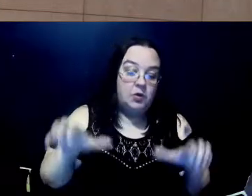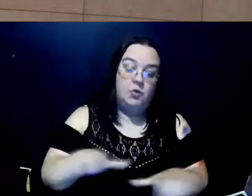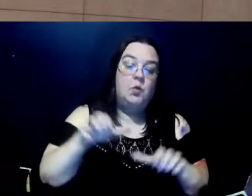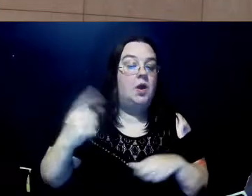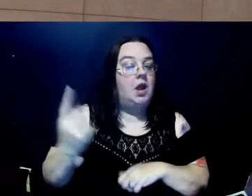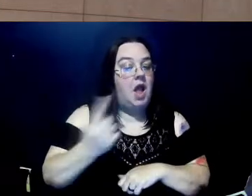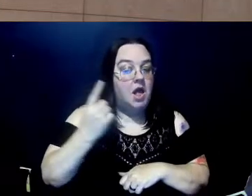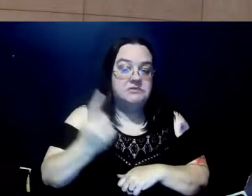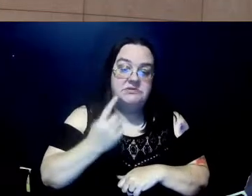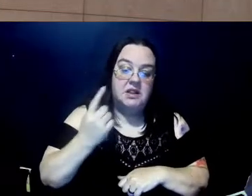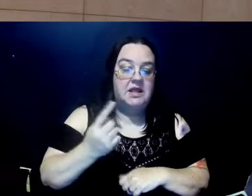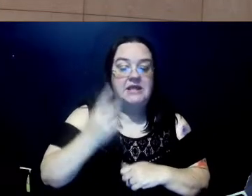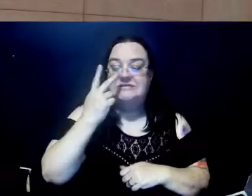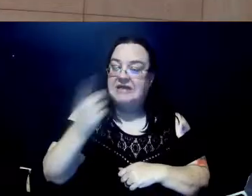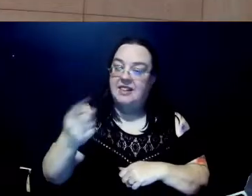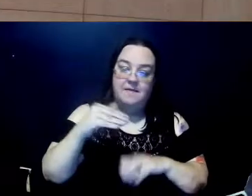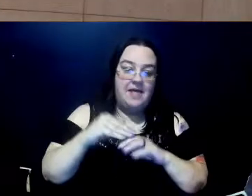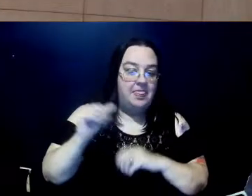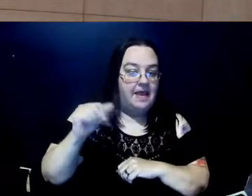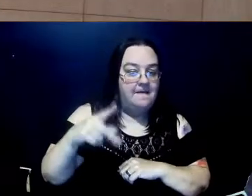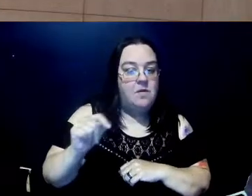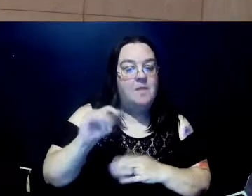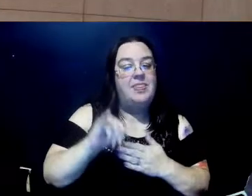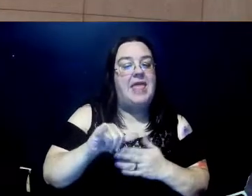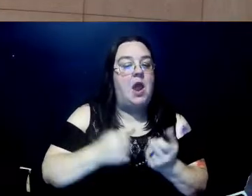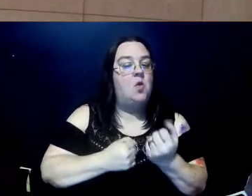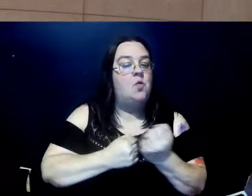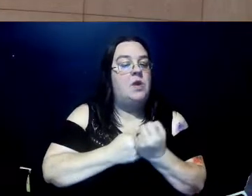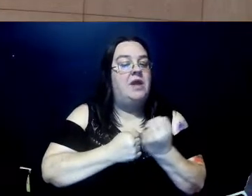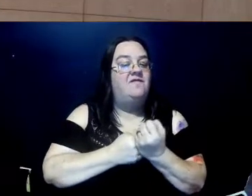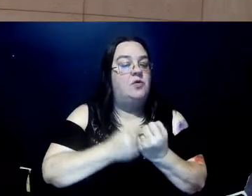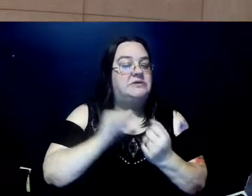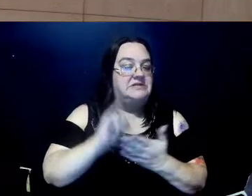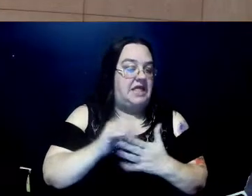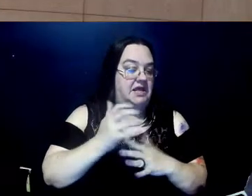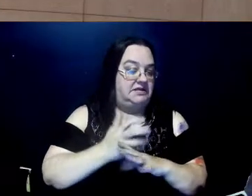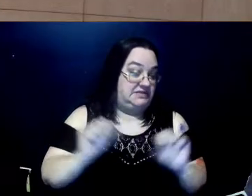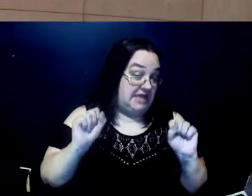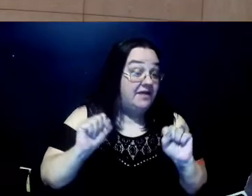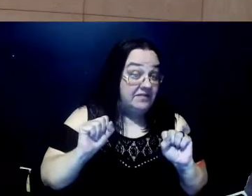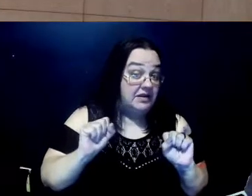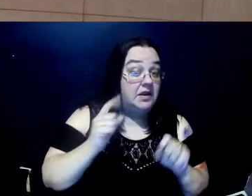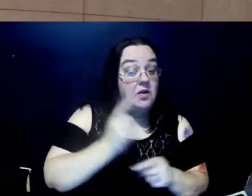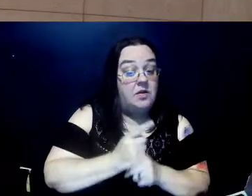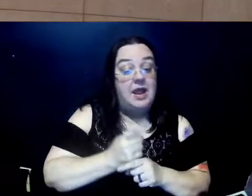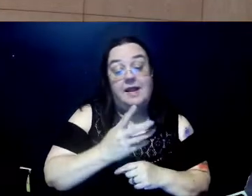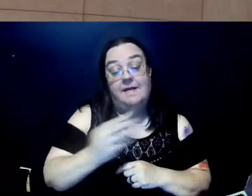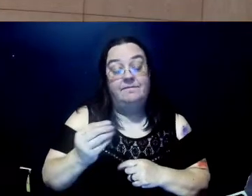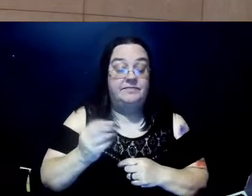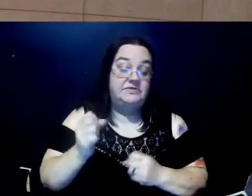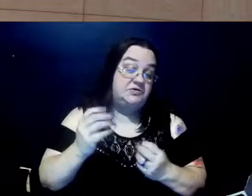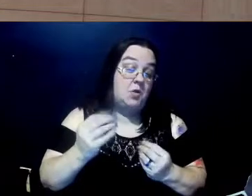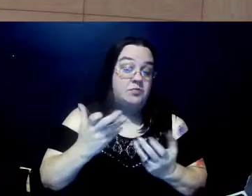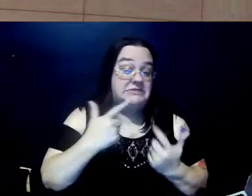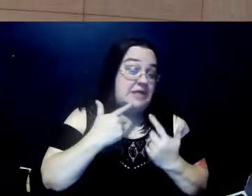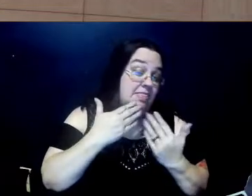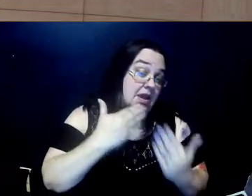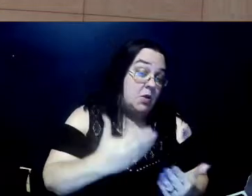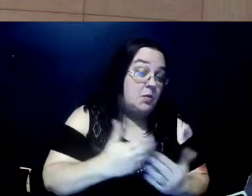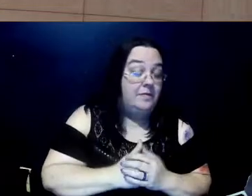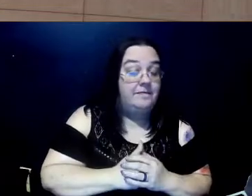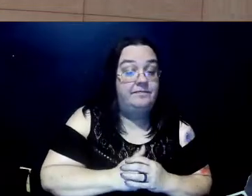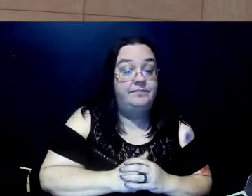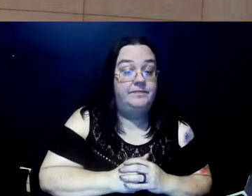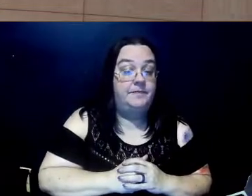the apartments just reinforces that safety, right? And so yeah, thank you. Mm.